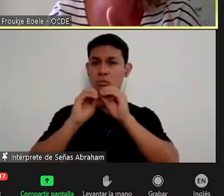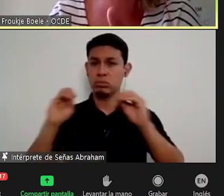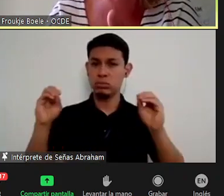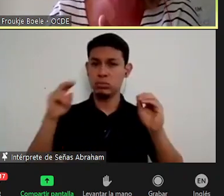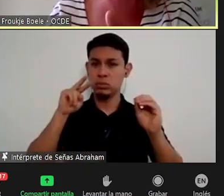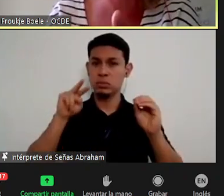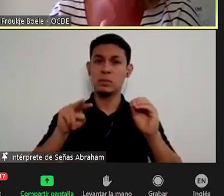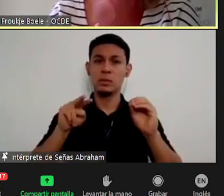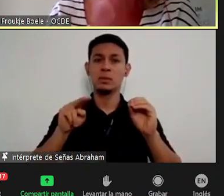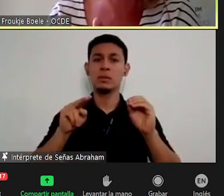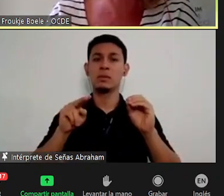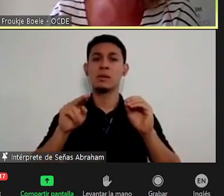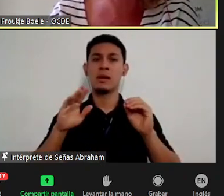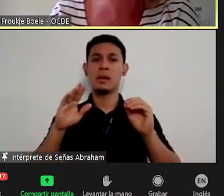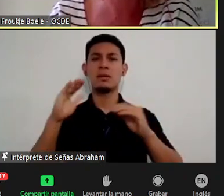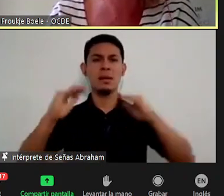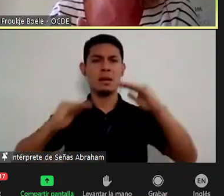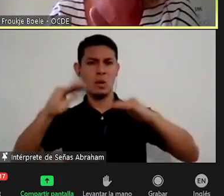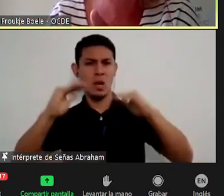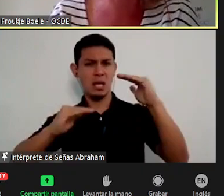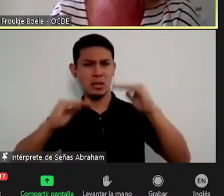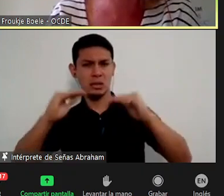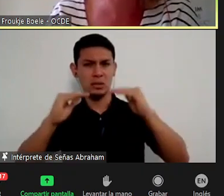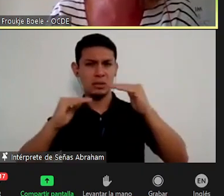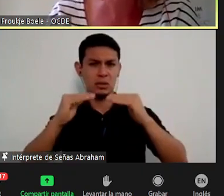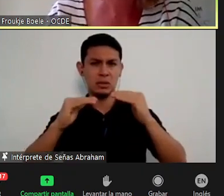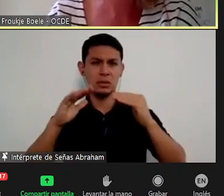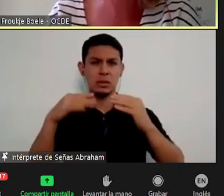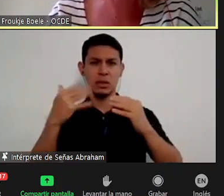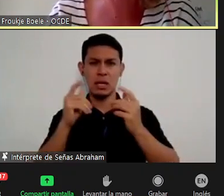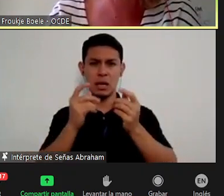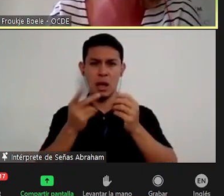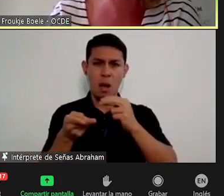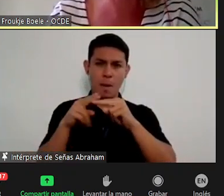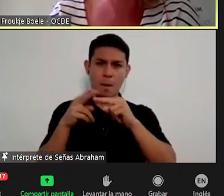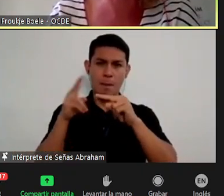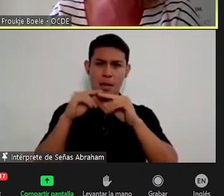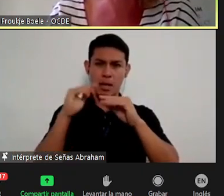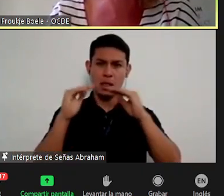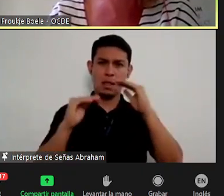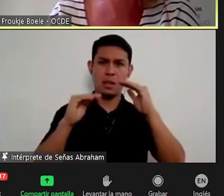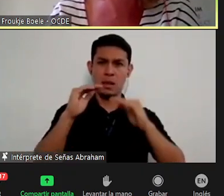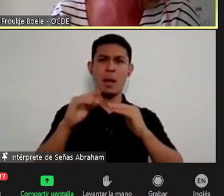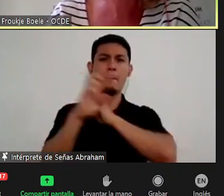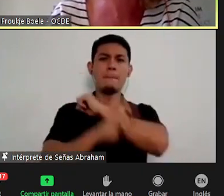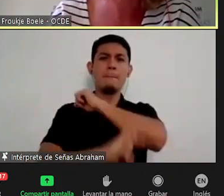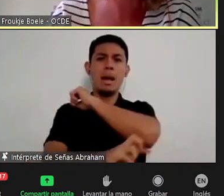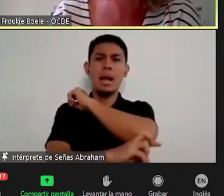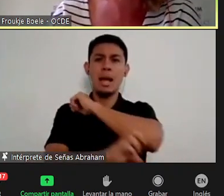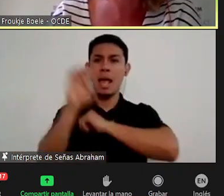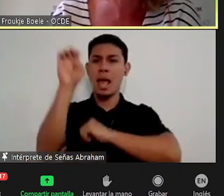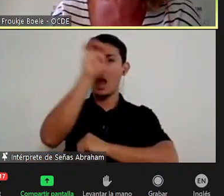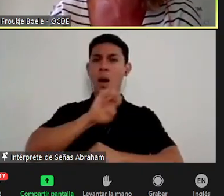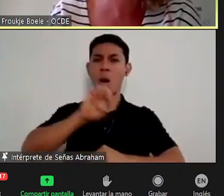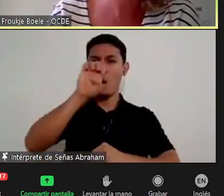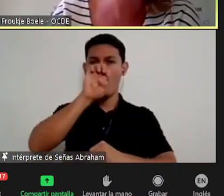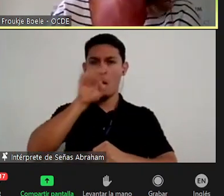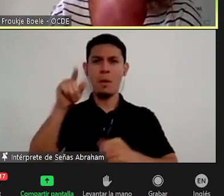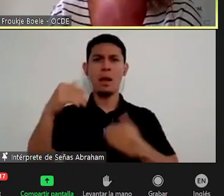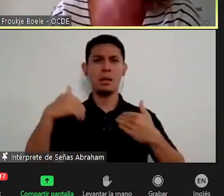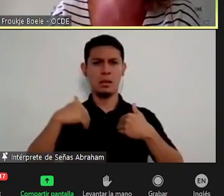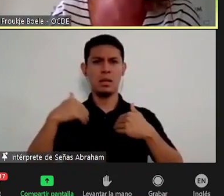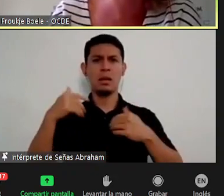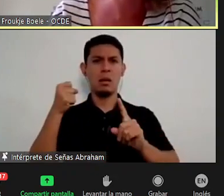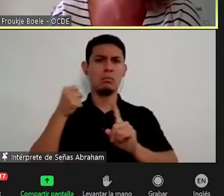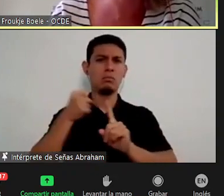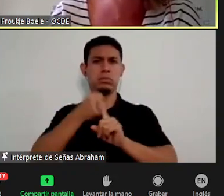heard there are some regulations that are increasingly and binding on the con european countries that